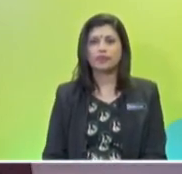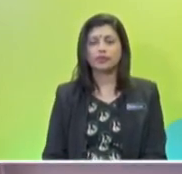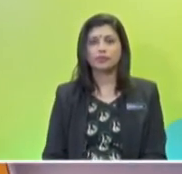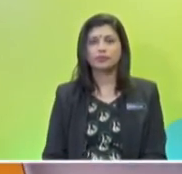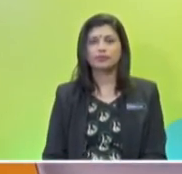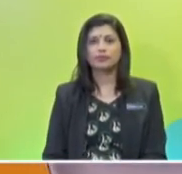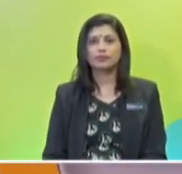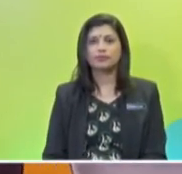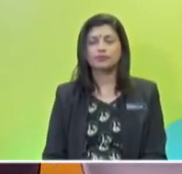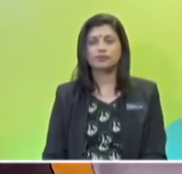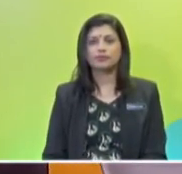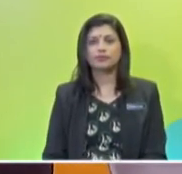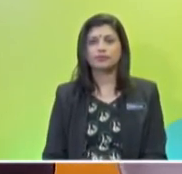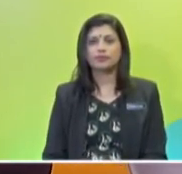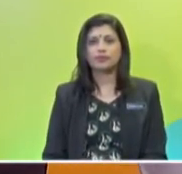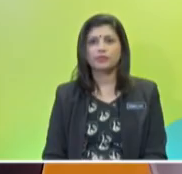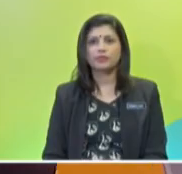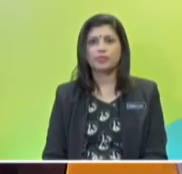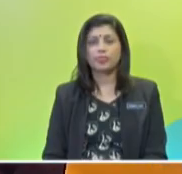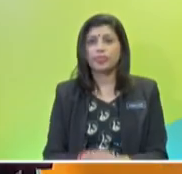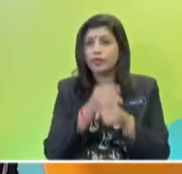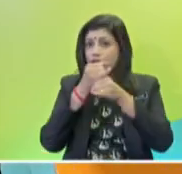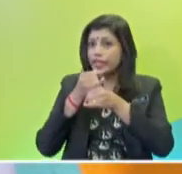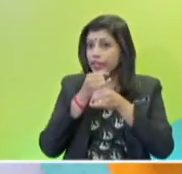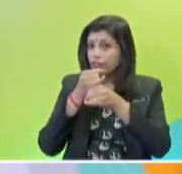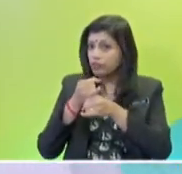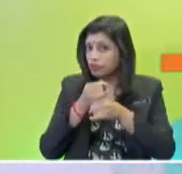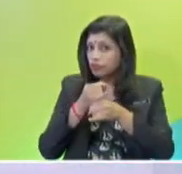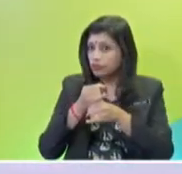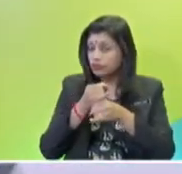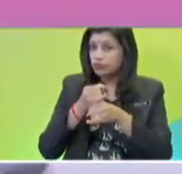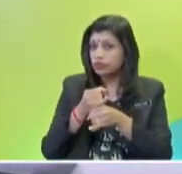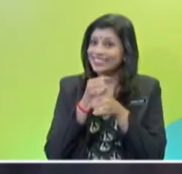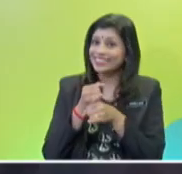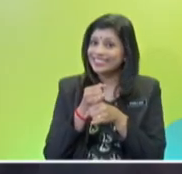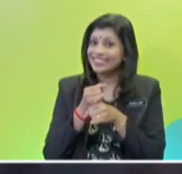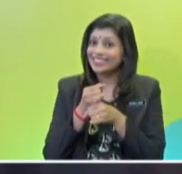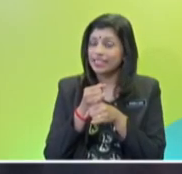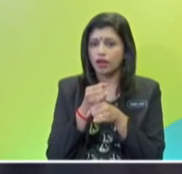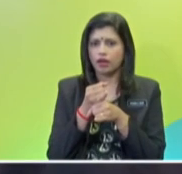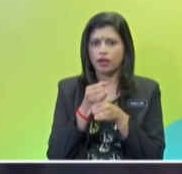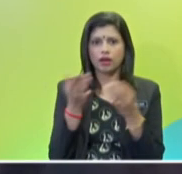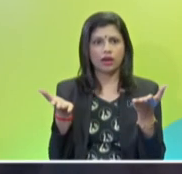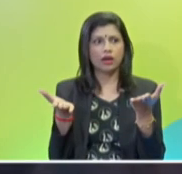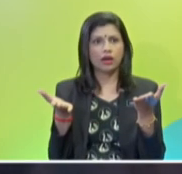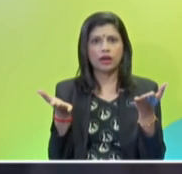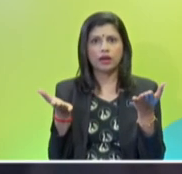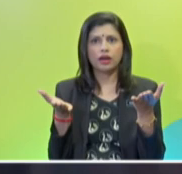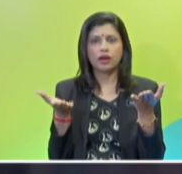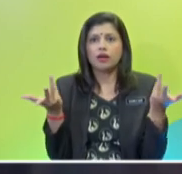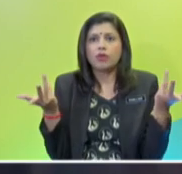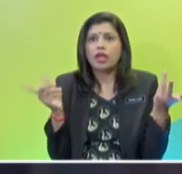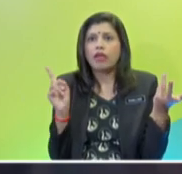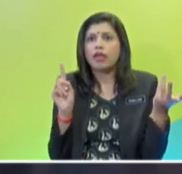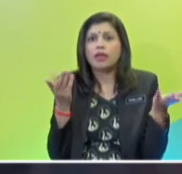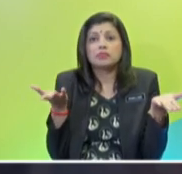is so fun. Okay. Be careful, Chris. Okay. Oh, what's happening? Oh my. Where is